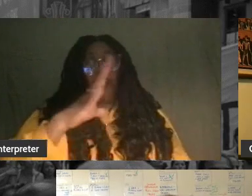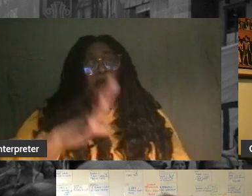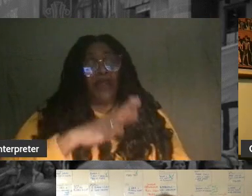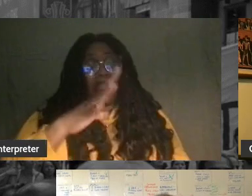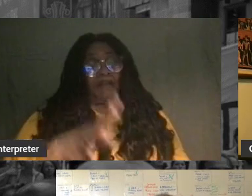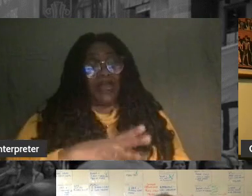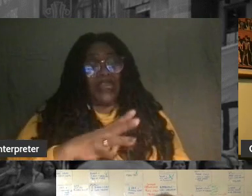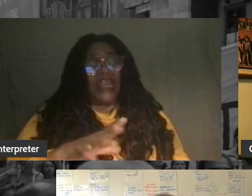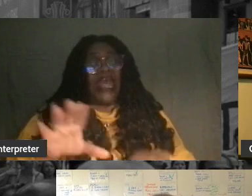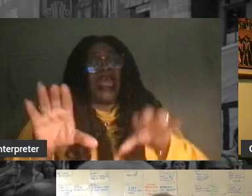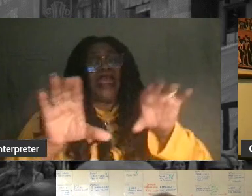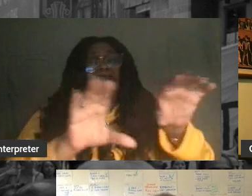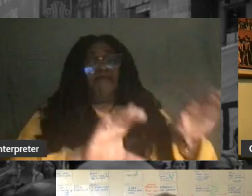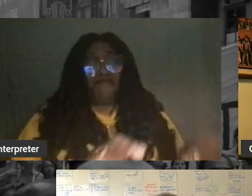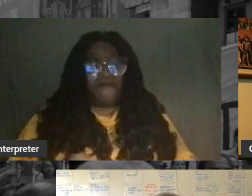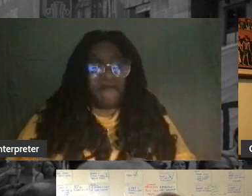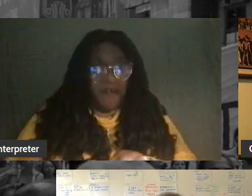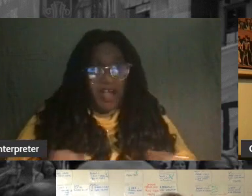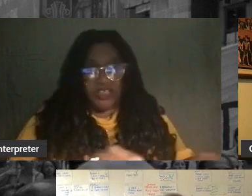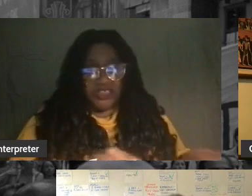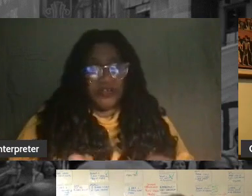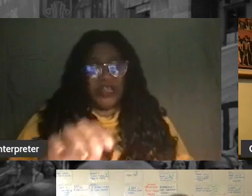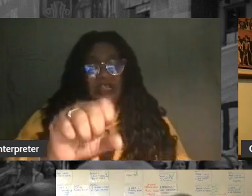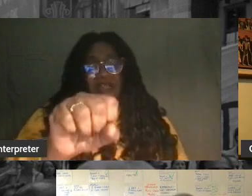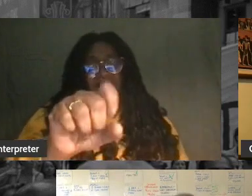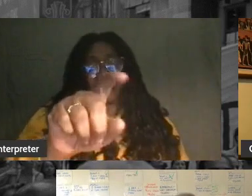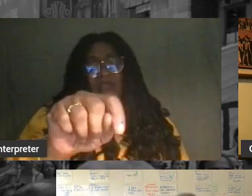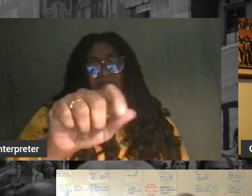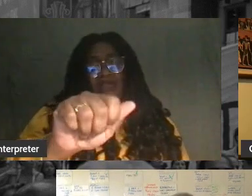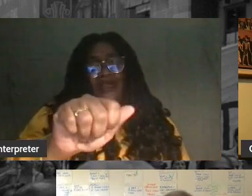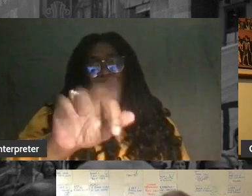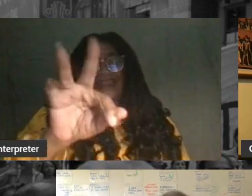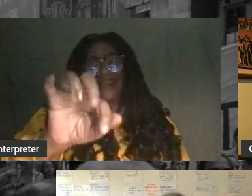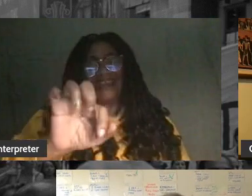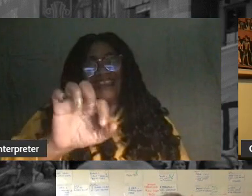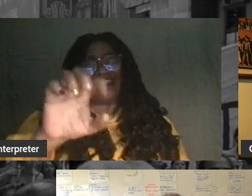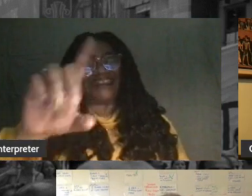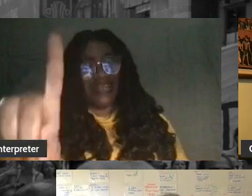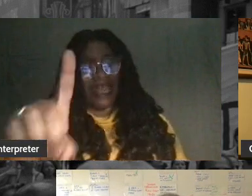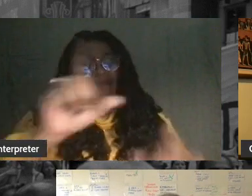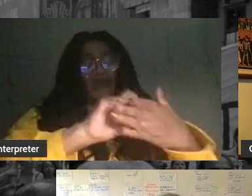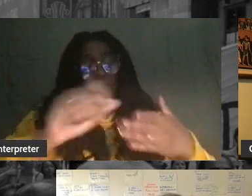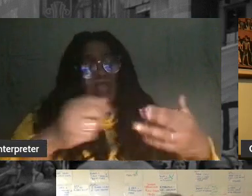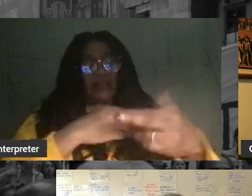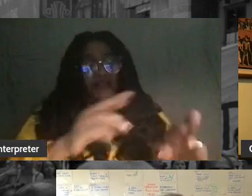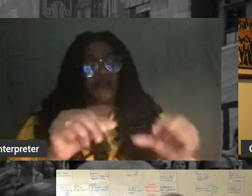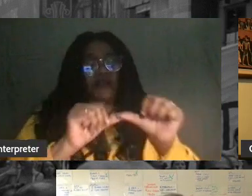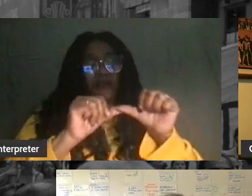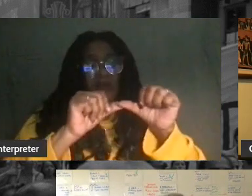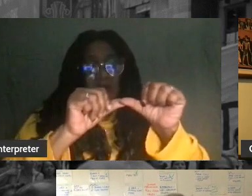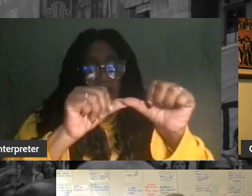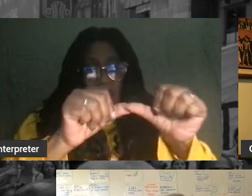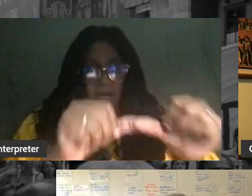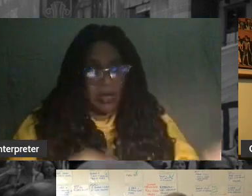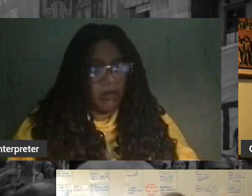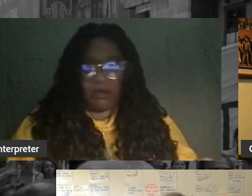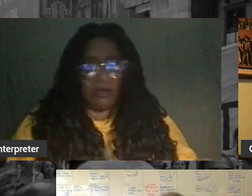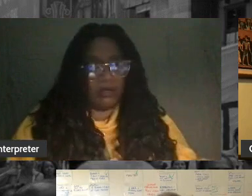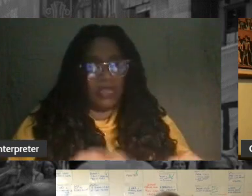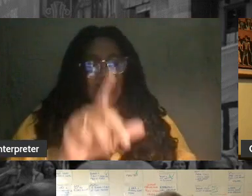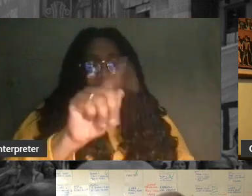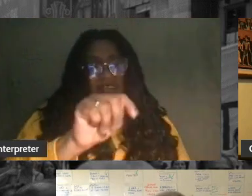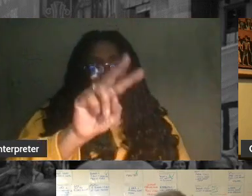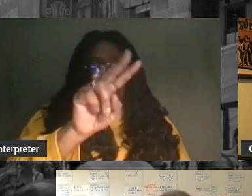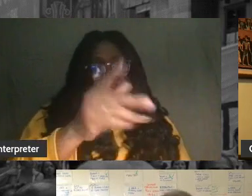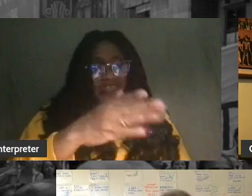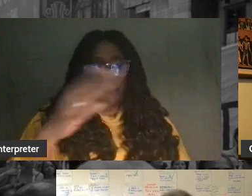functioning staffed writer's room on an ongoing project. The television things that I've done have